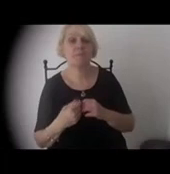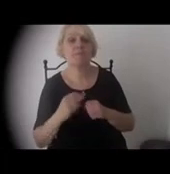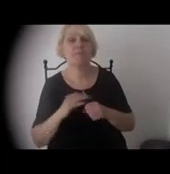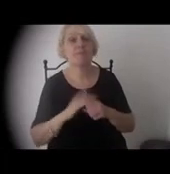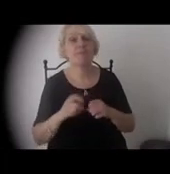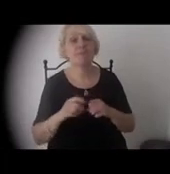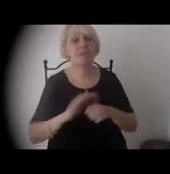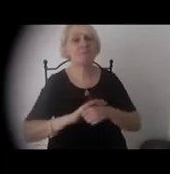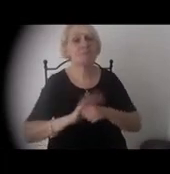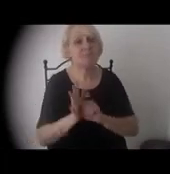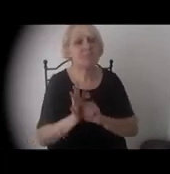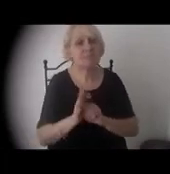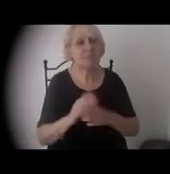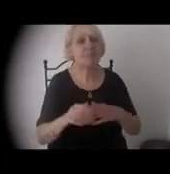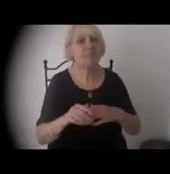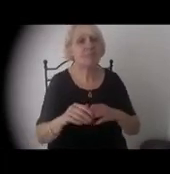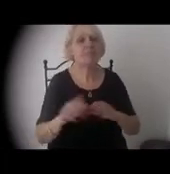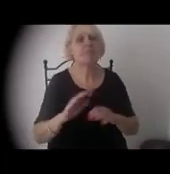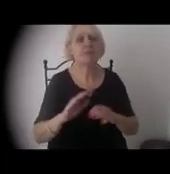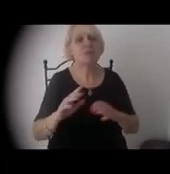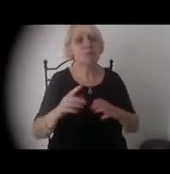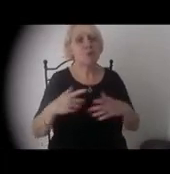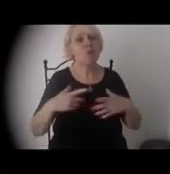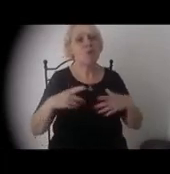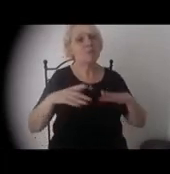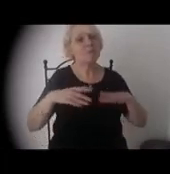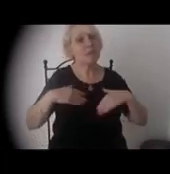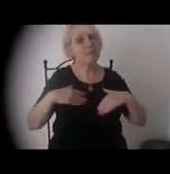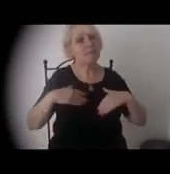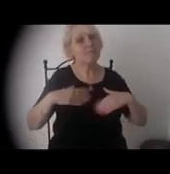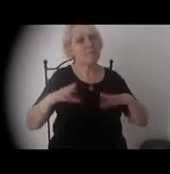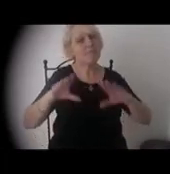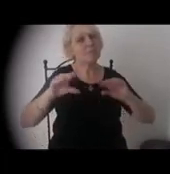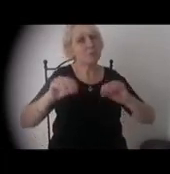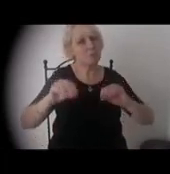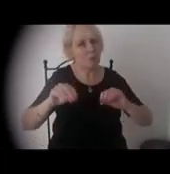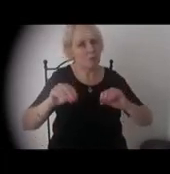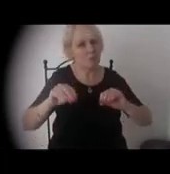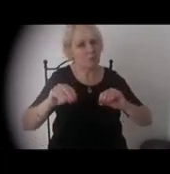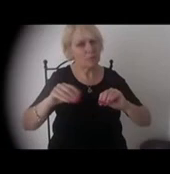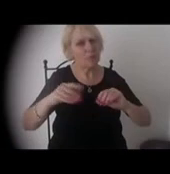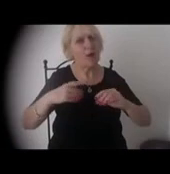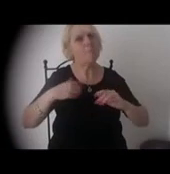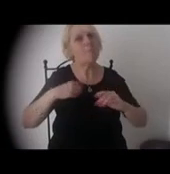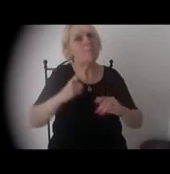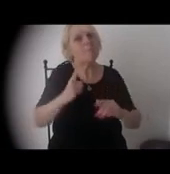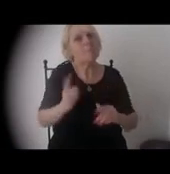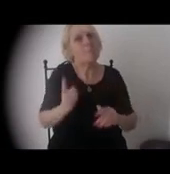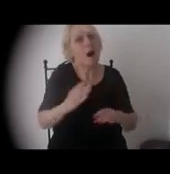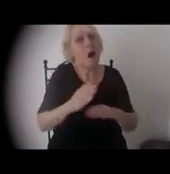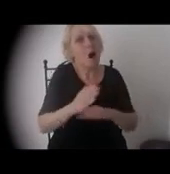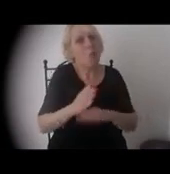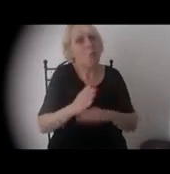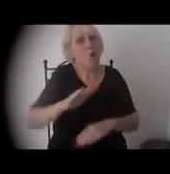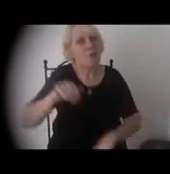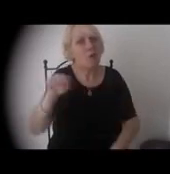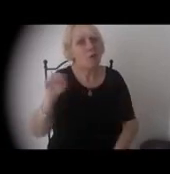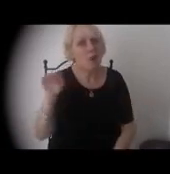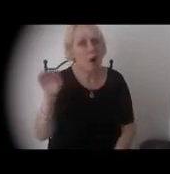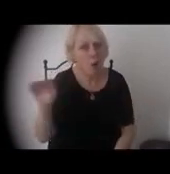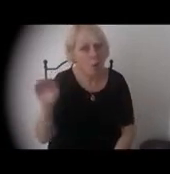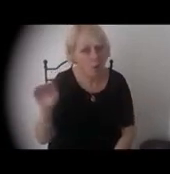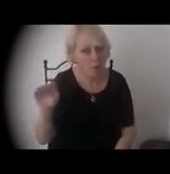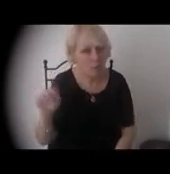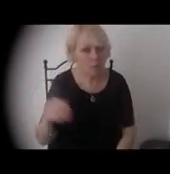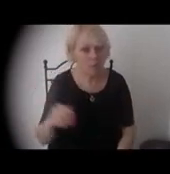were at home, children and young people. So the expectation is, not actually from the start of term, because many schools are going to